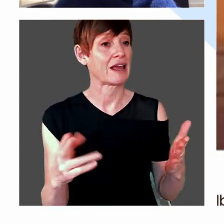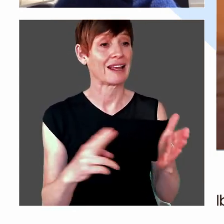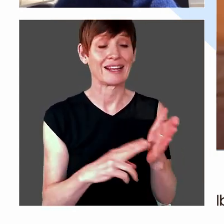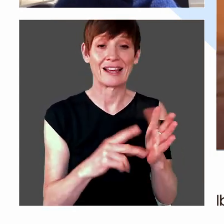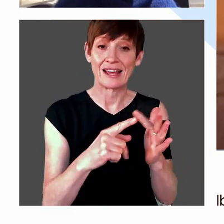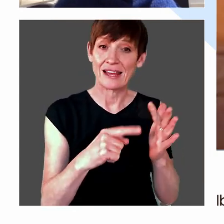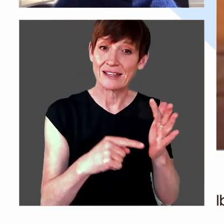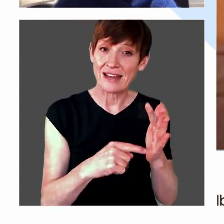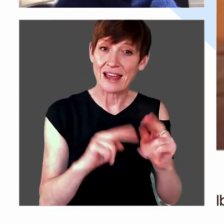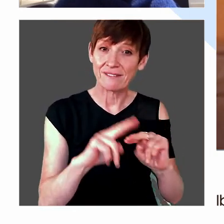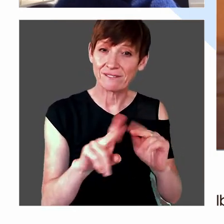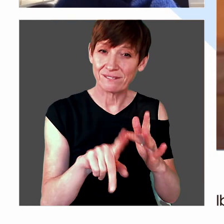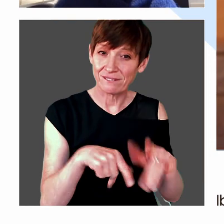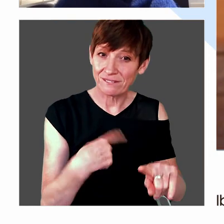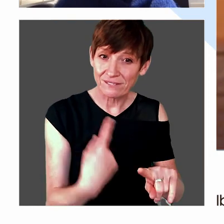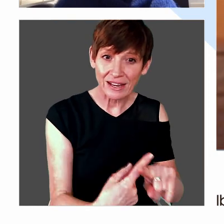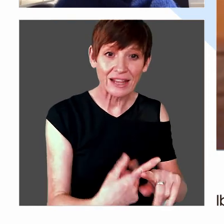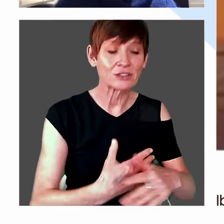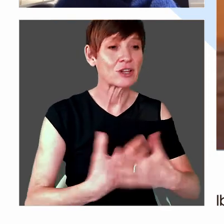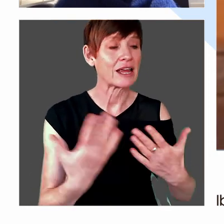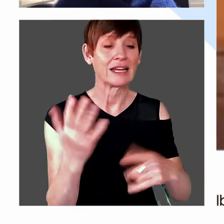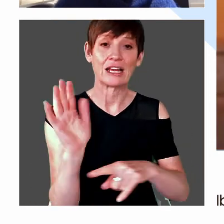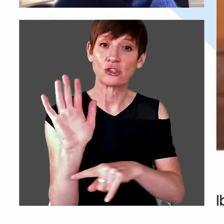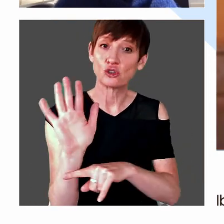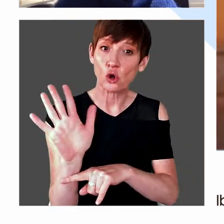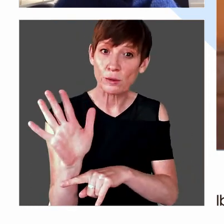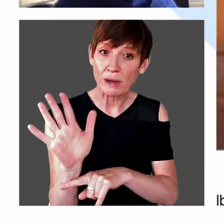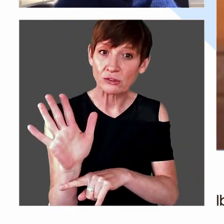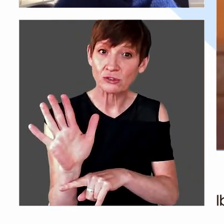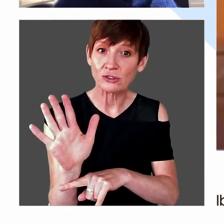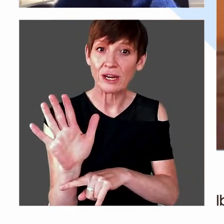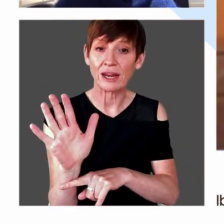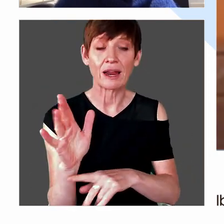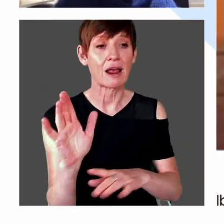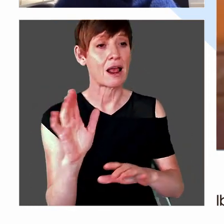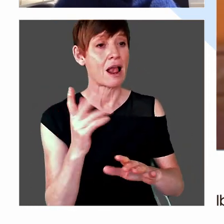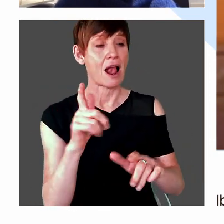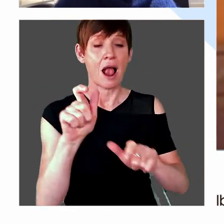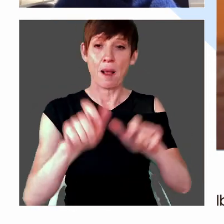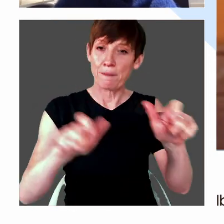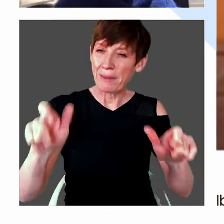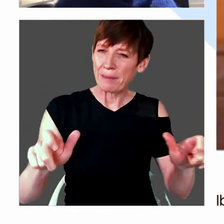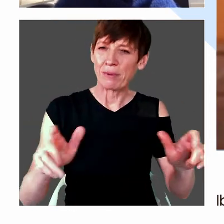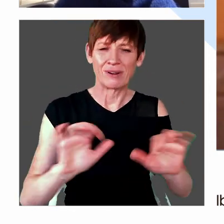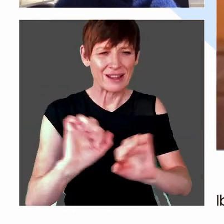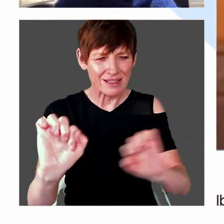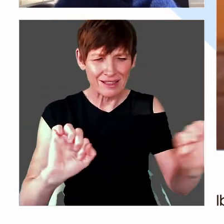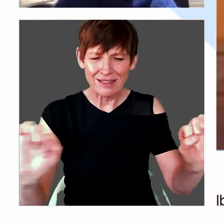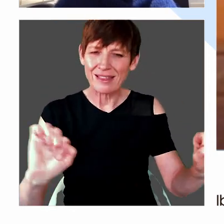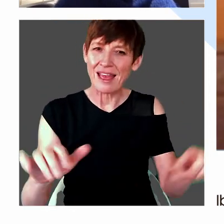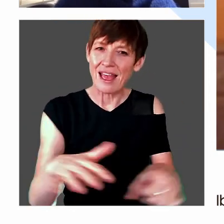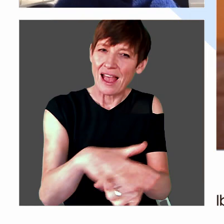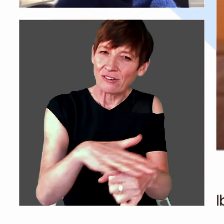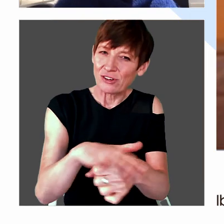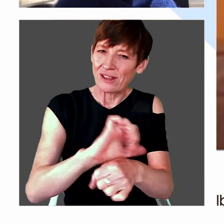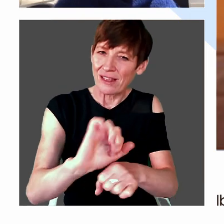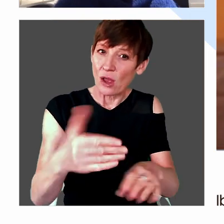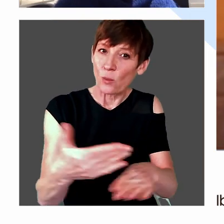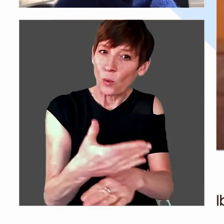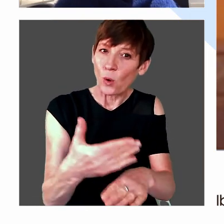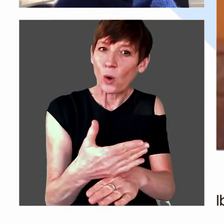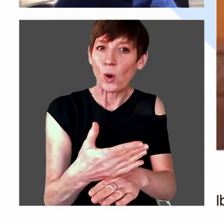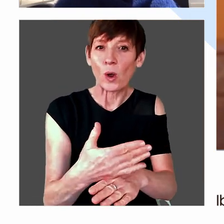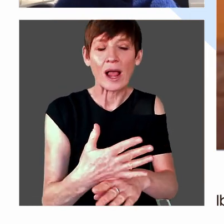on everywhere, there's lots of documentaries of people in their field, like, one artist or collective, and I always find those